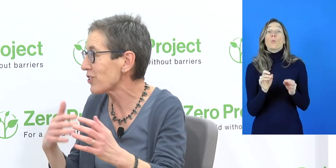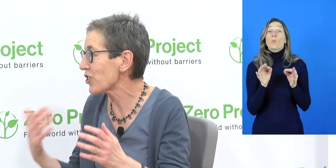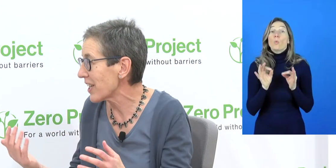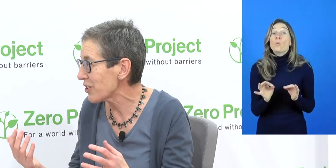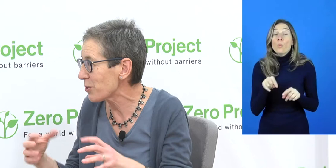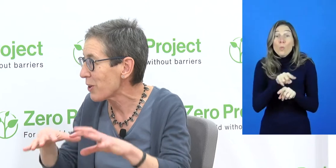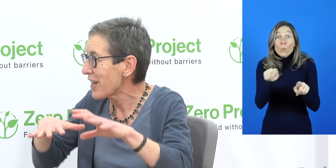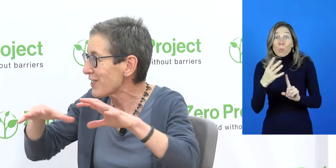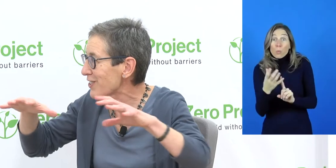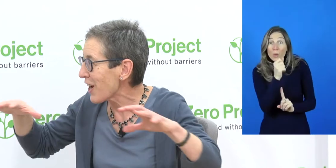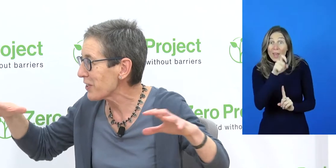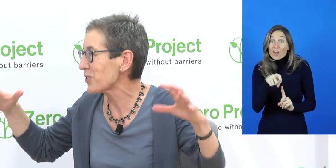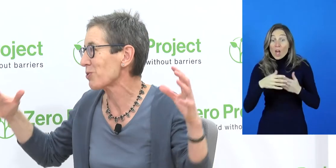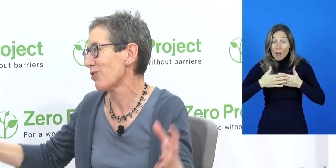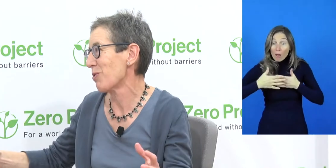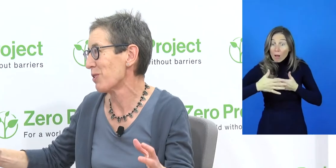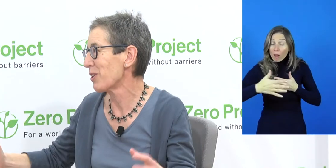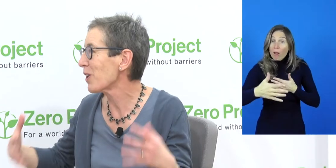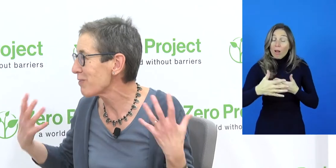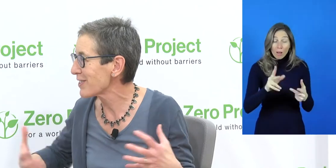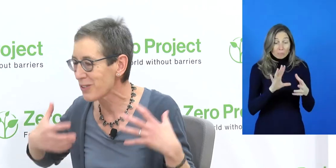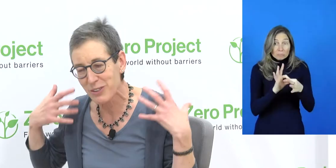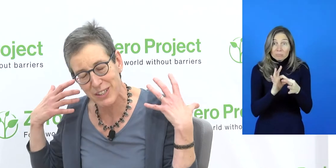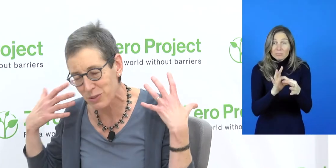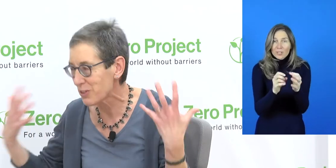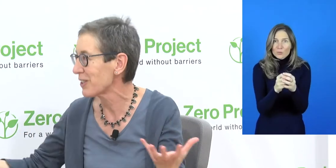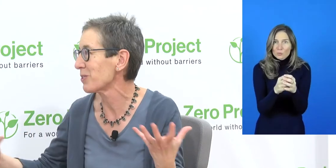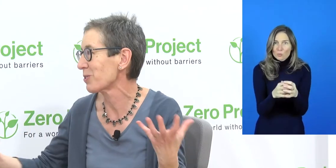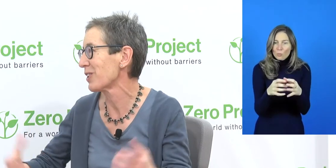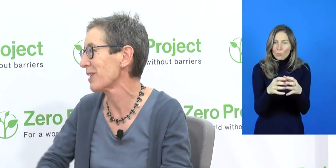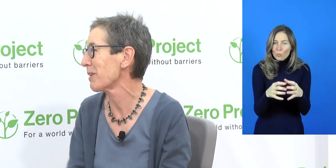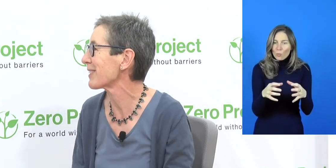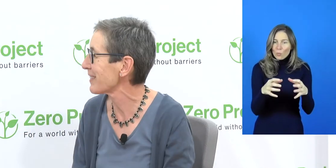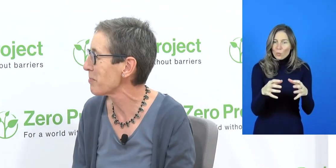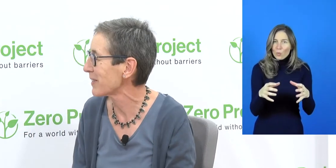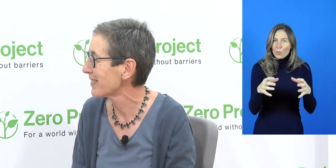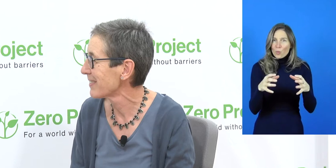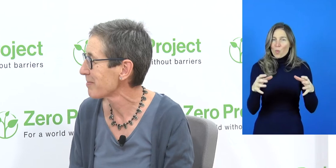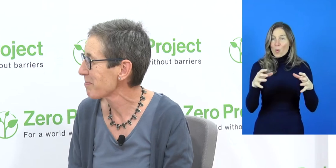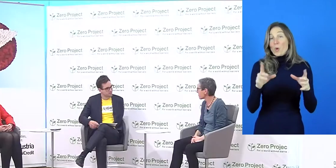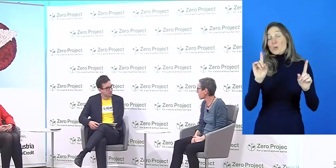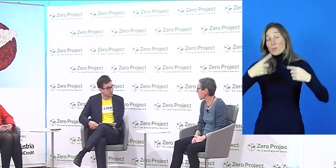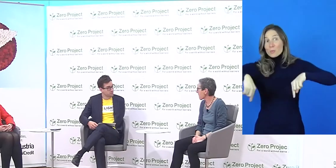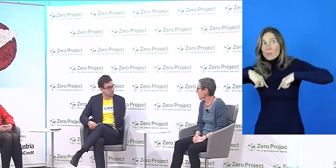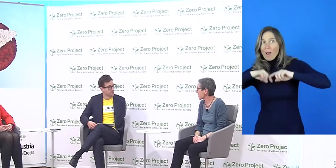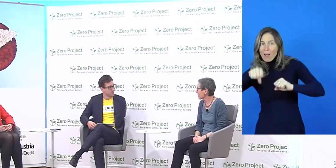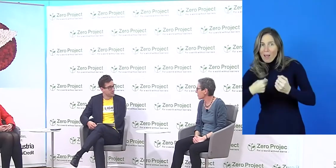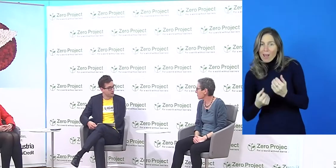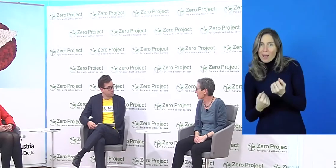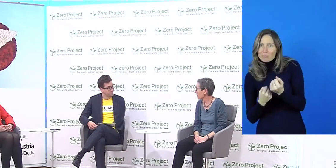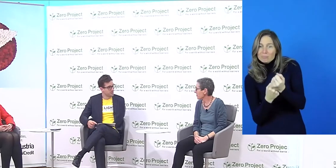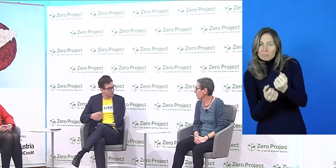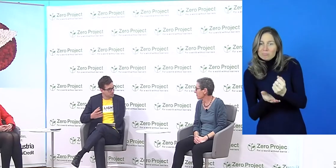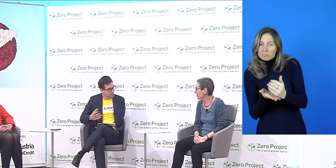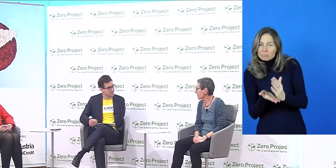they exchange, so it starts to grow. And all of us, you know, can continue to really make that happen. So the goals that Light for the World set